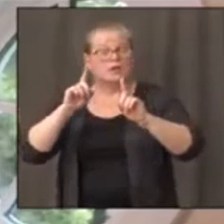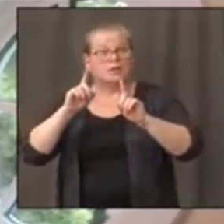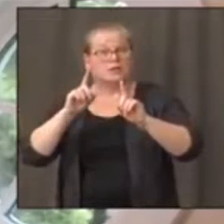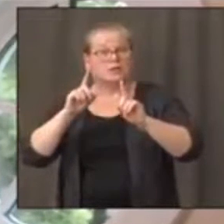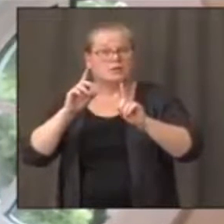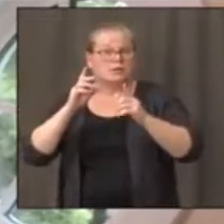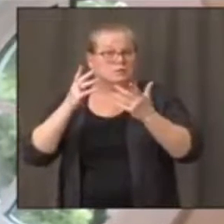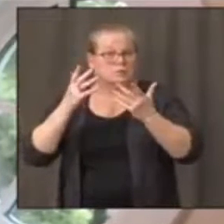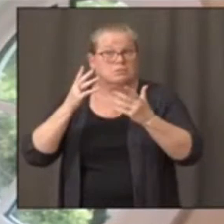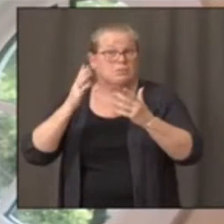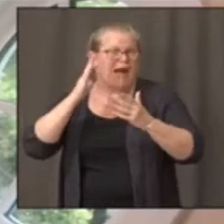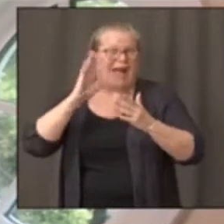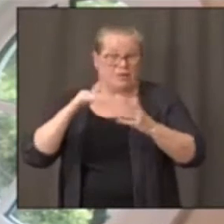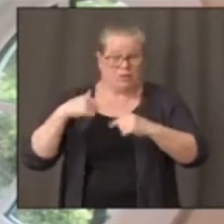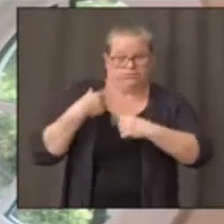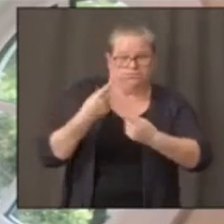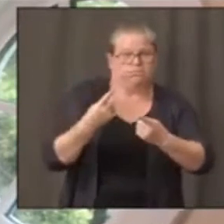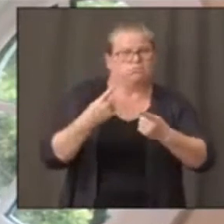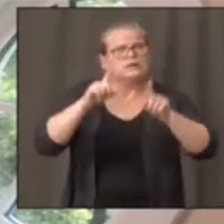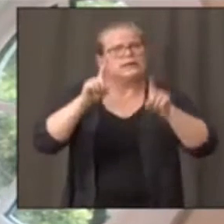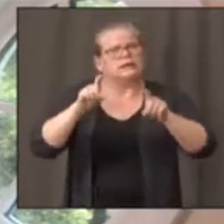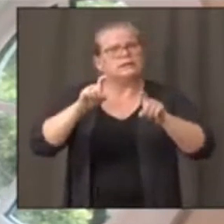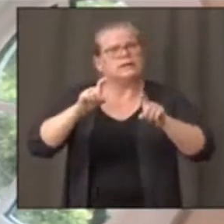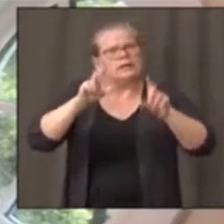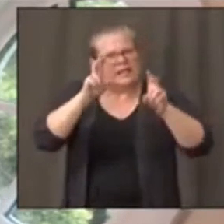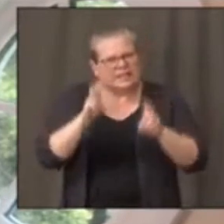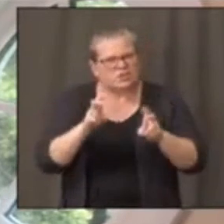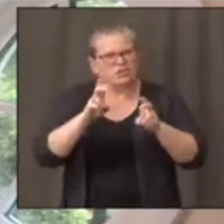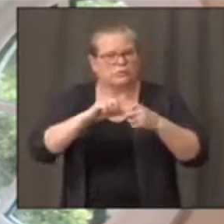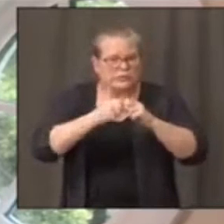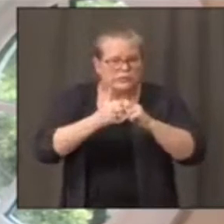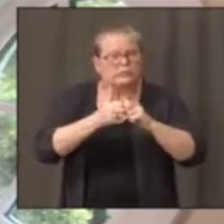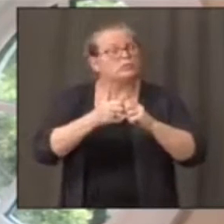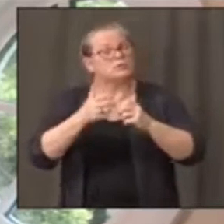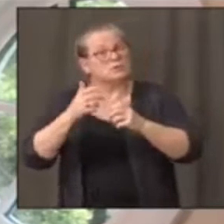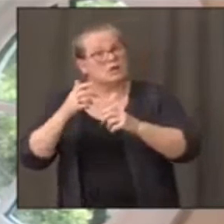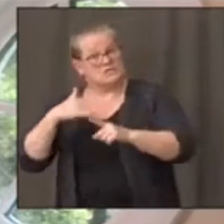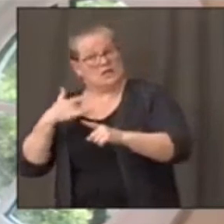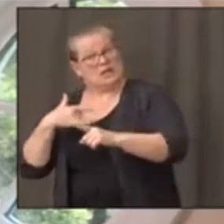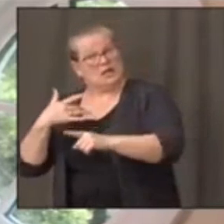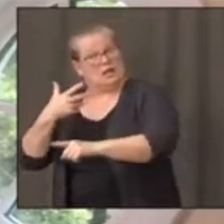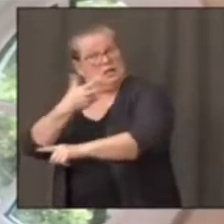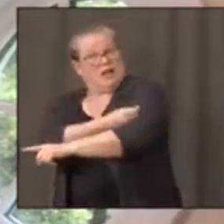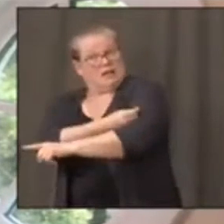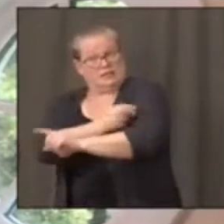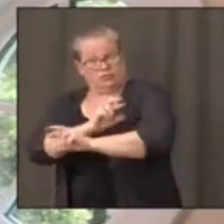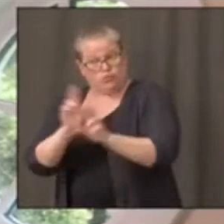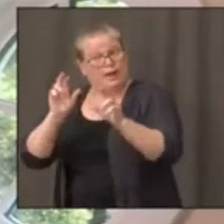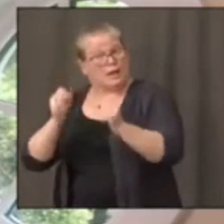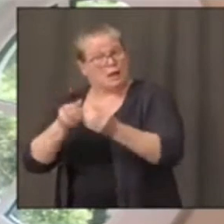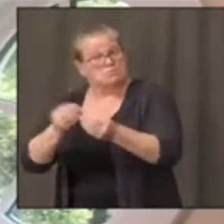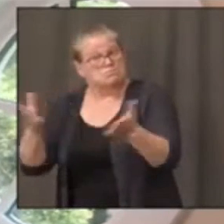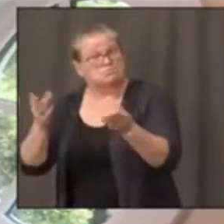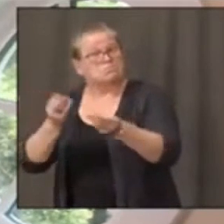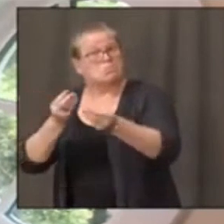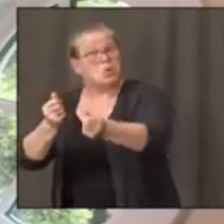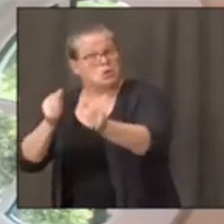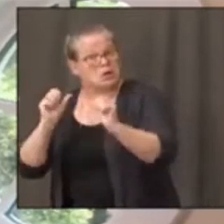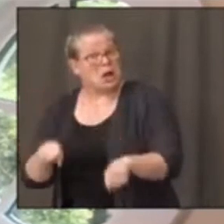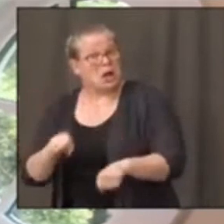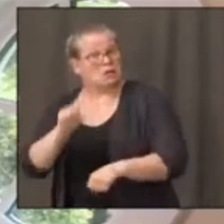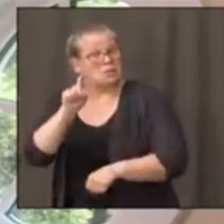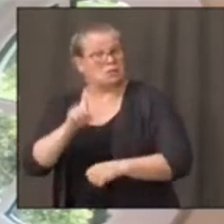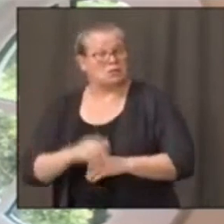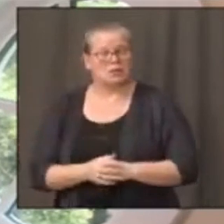testing. I think we're going to have the ability to distribute the vaccine. In 2009 with the H1N1